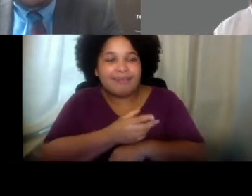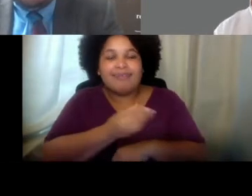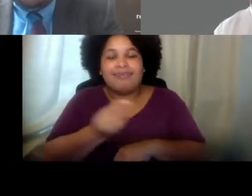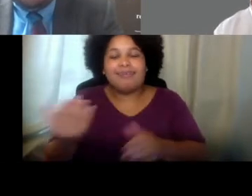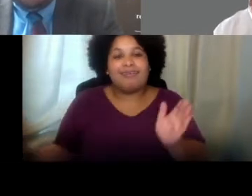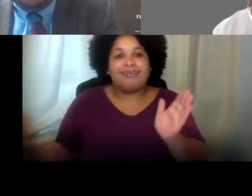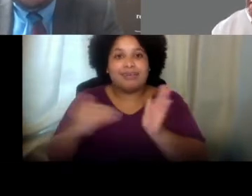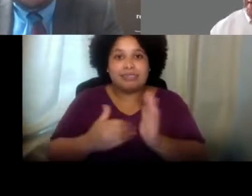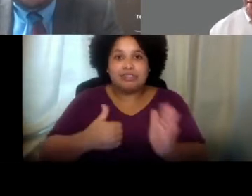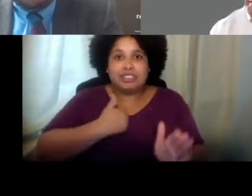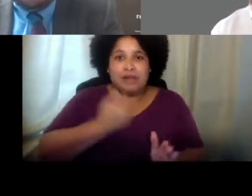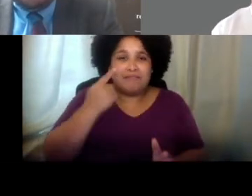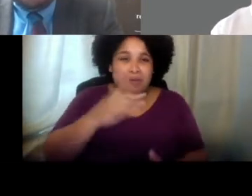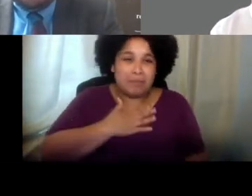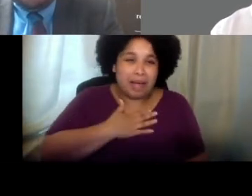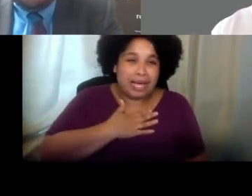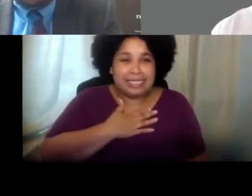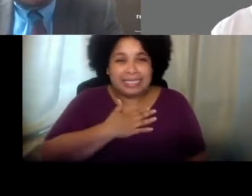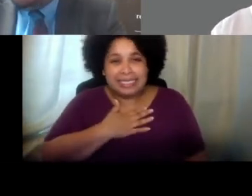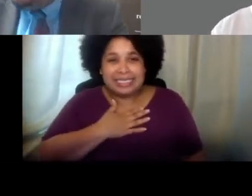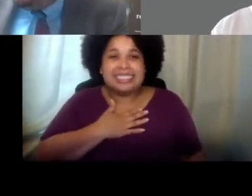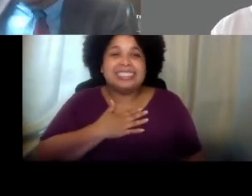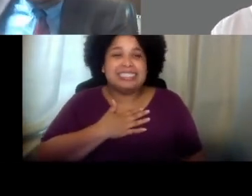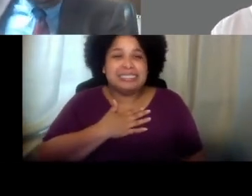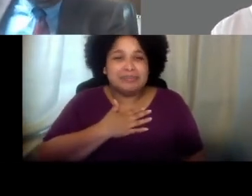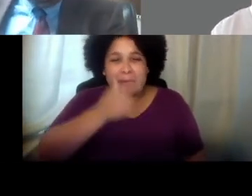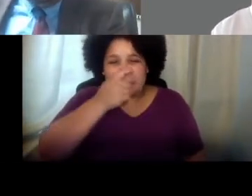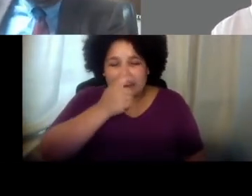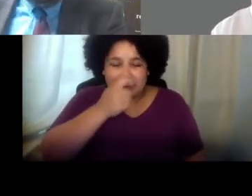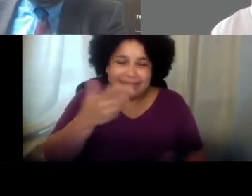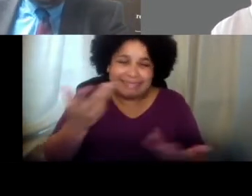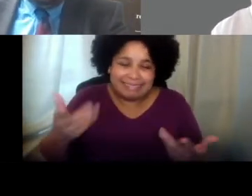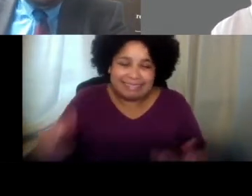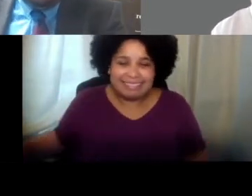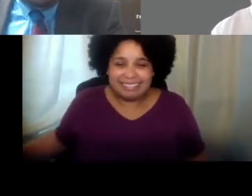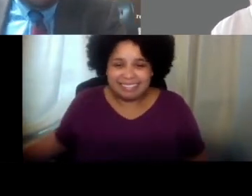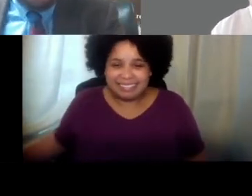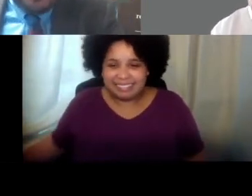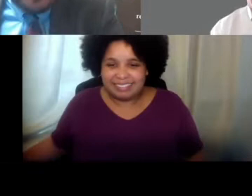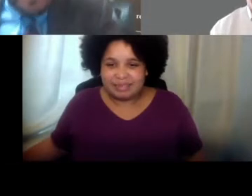I'm sorry for my my cold. Next slide, please.